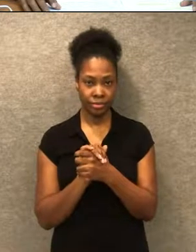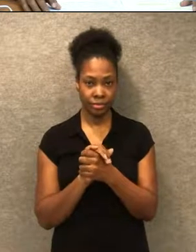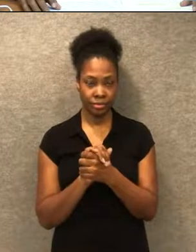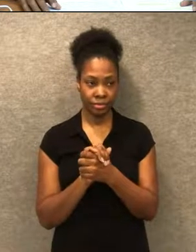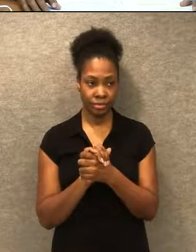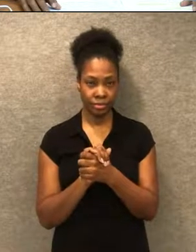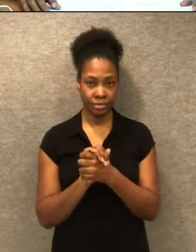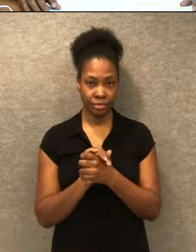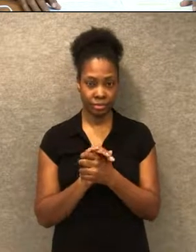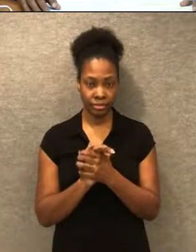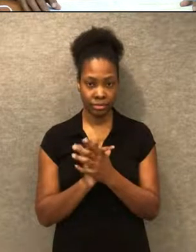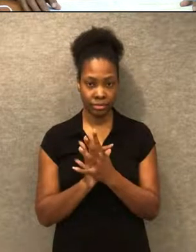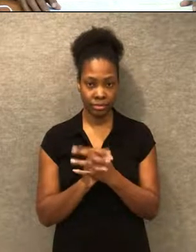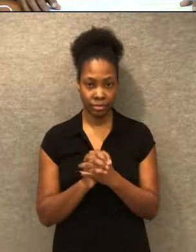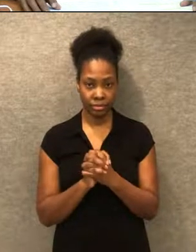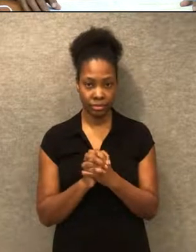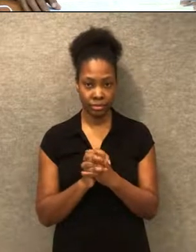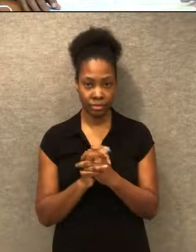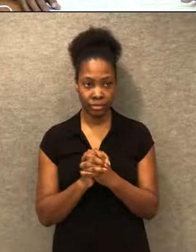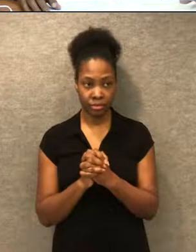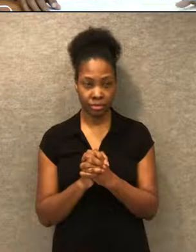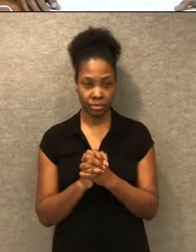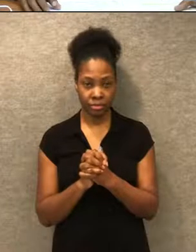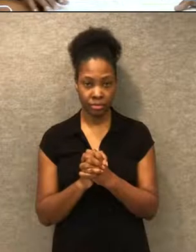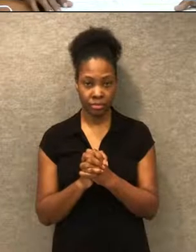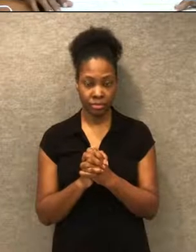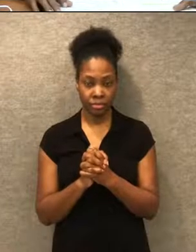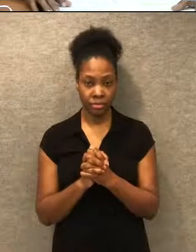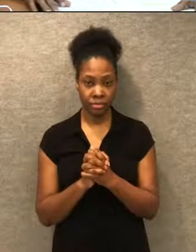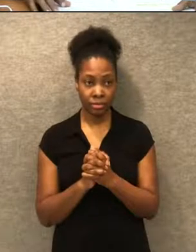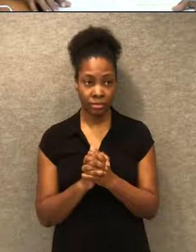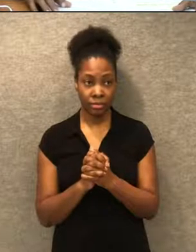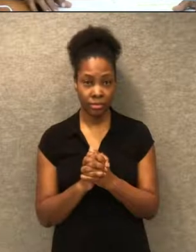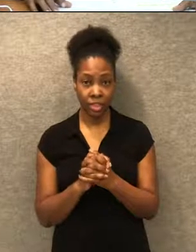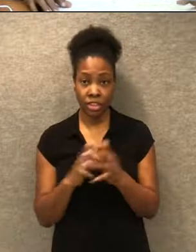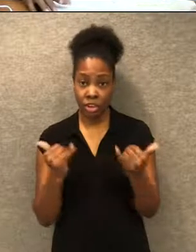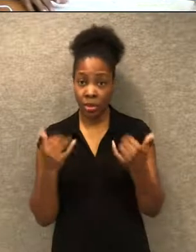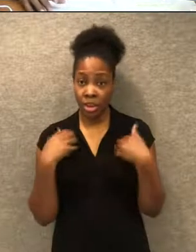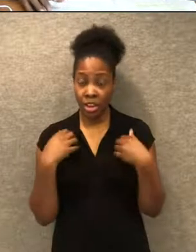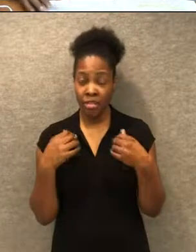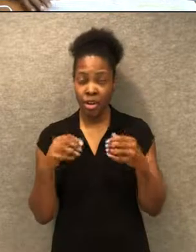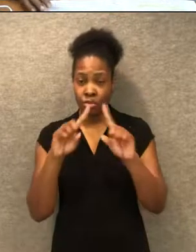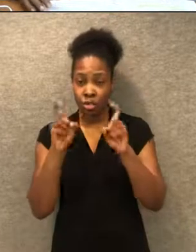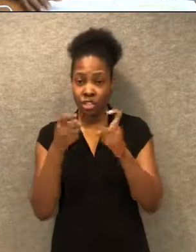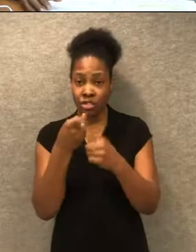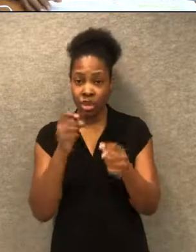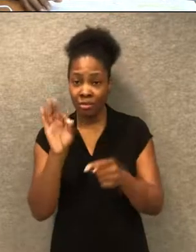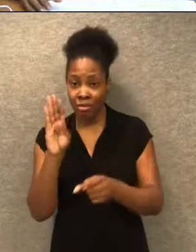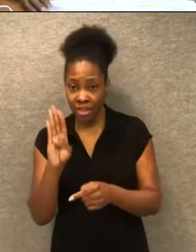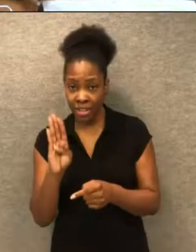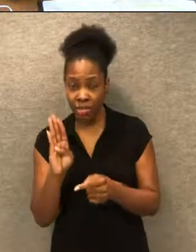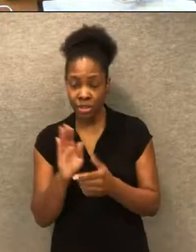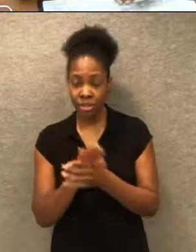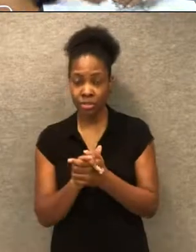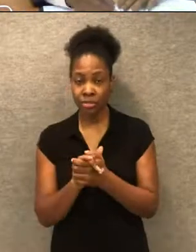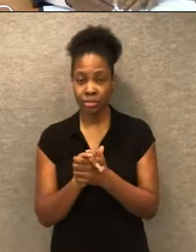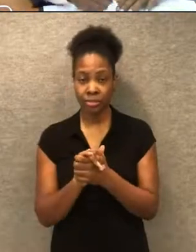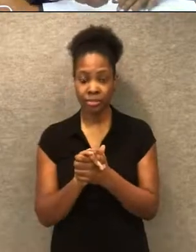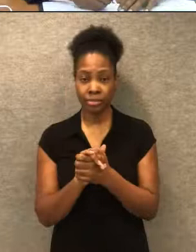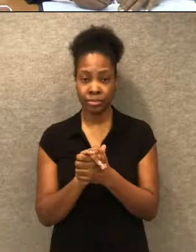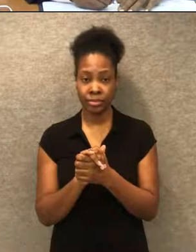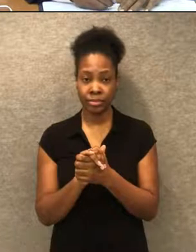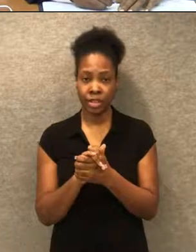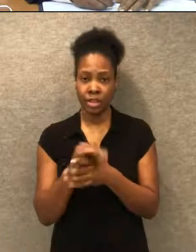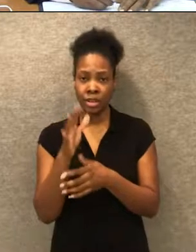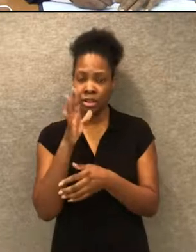All right. So we can bring some of those. I'll start with what we have from Facebook. We have a question from Facebook. Okay. From Mary Williams. Right.